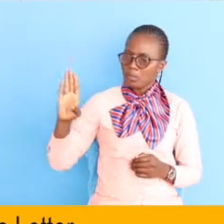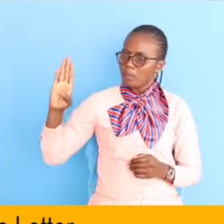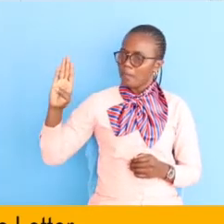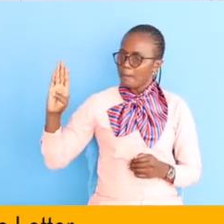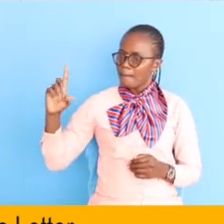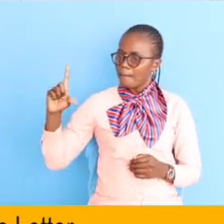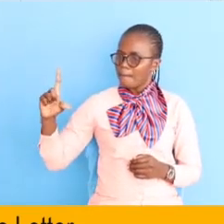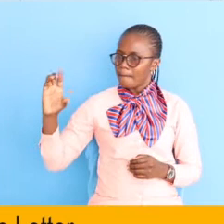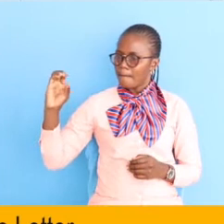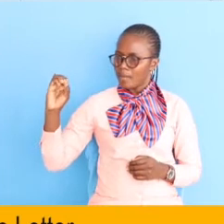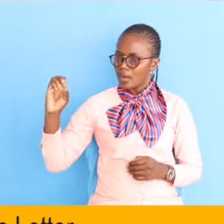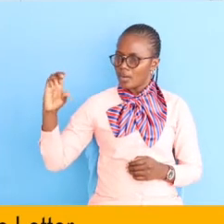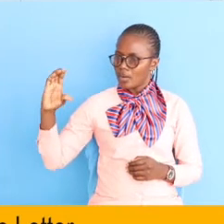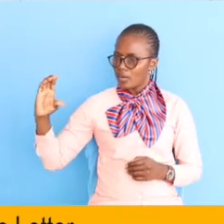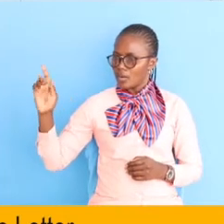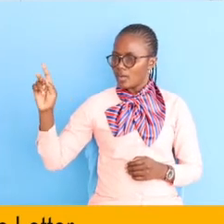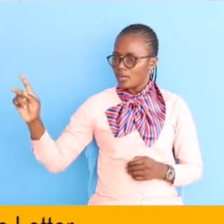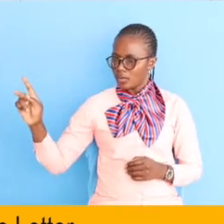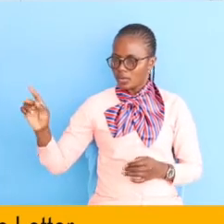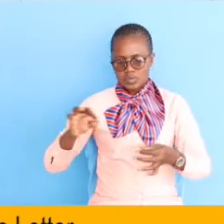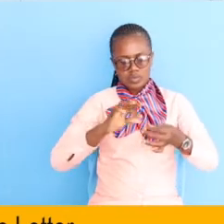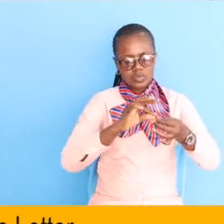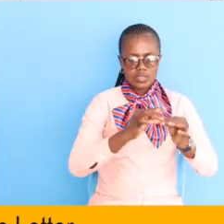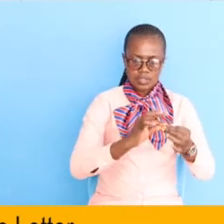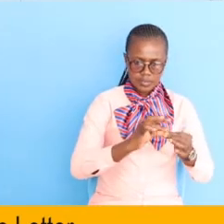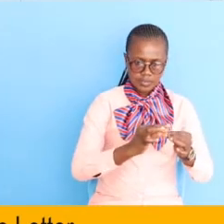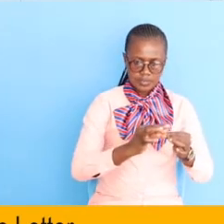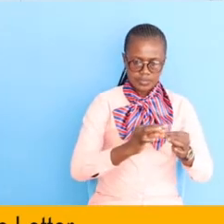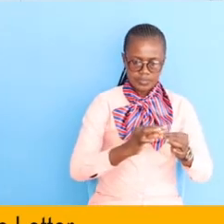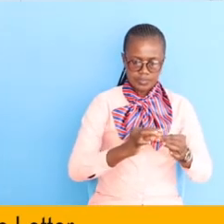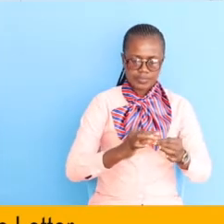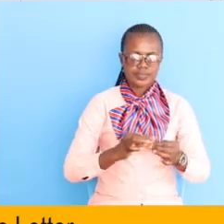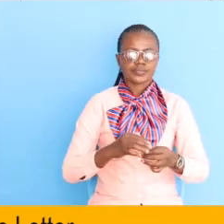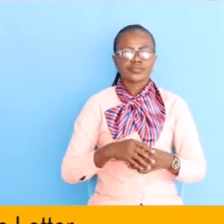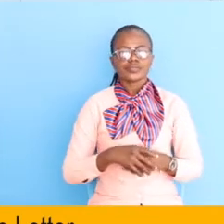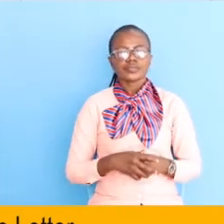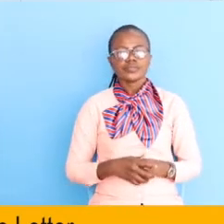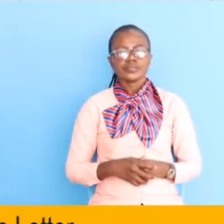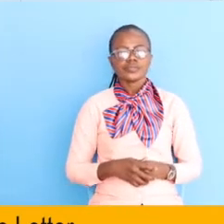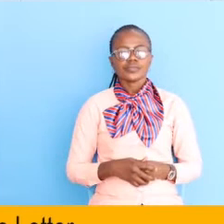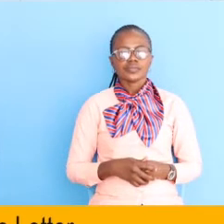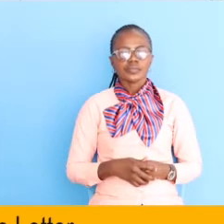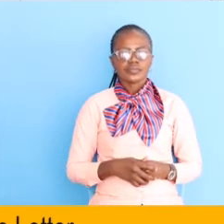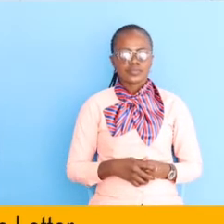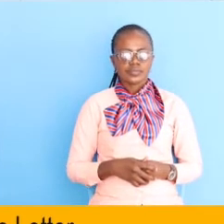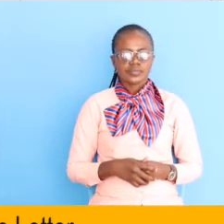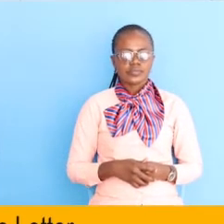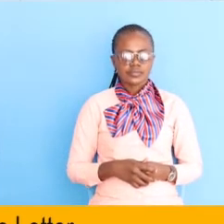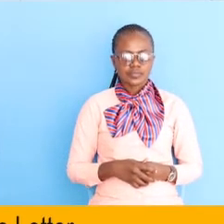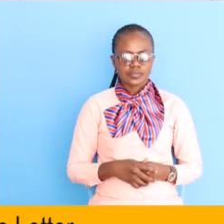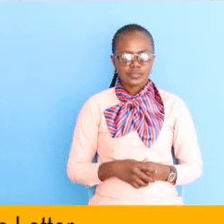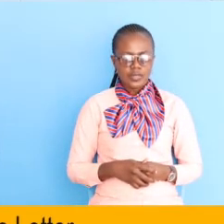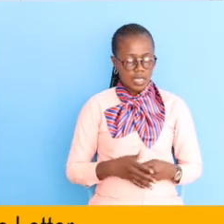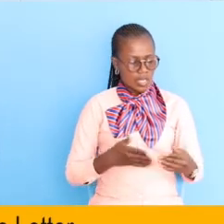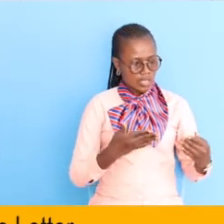all the letters and all the lines, they have begun at the same position. Even if you could have the other line just